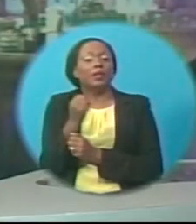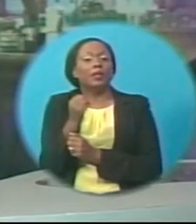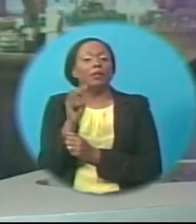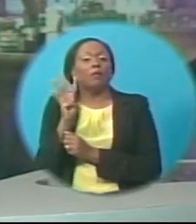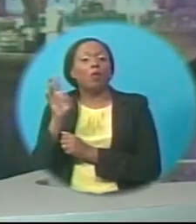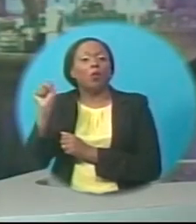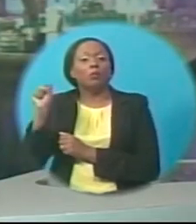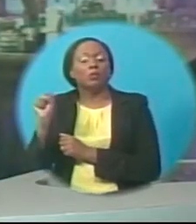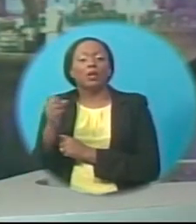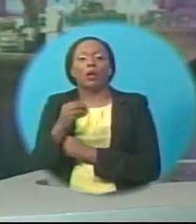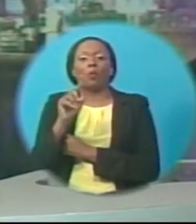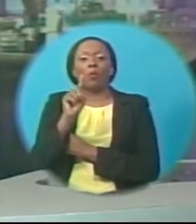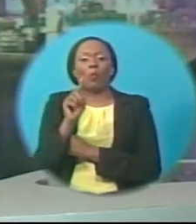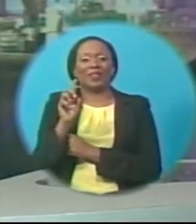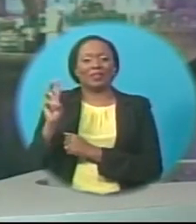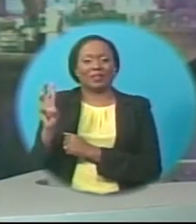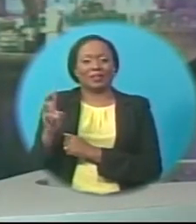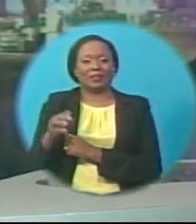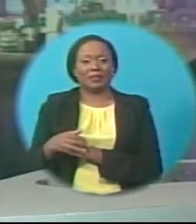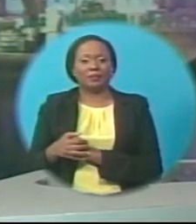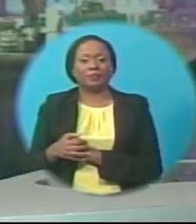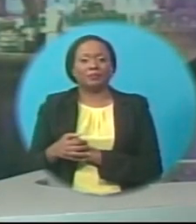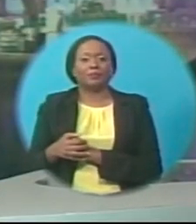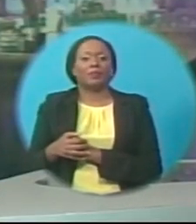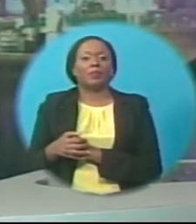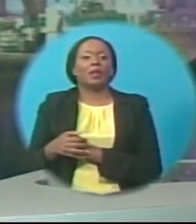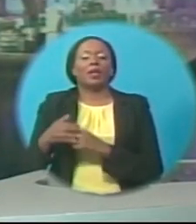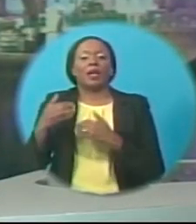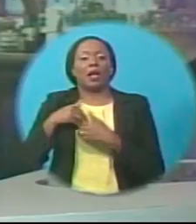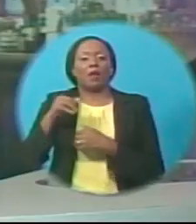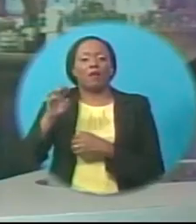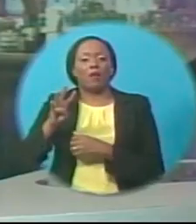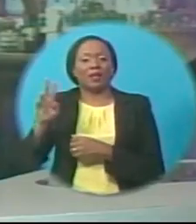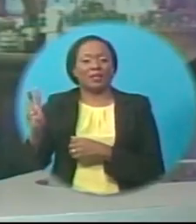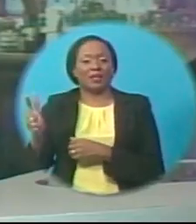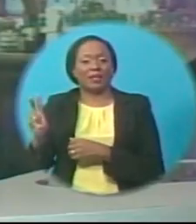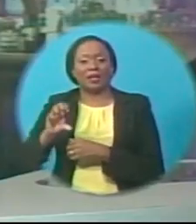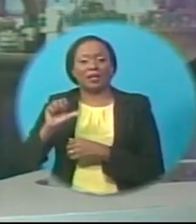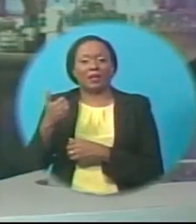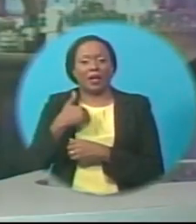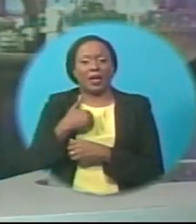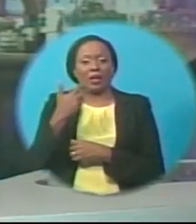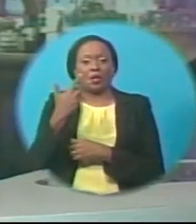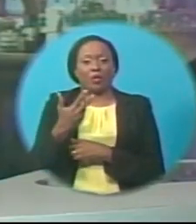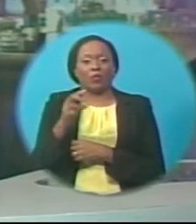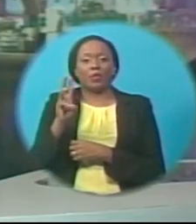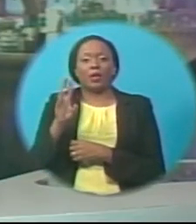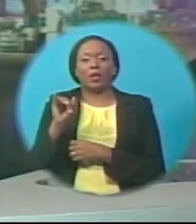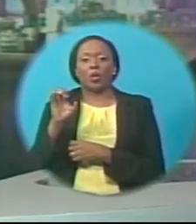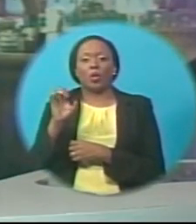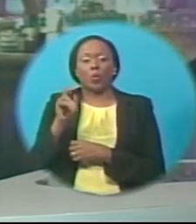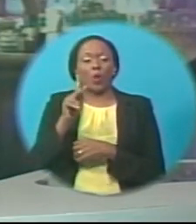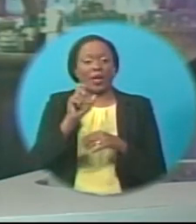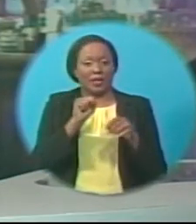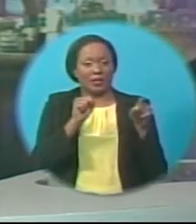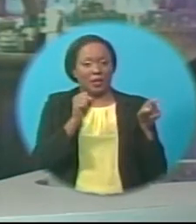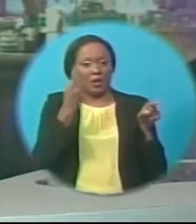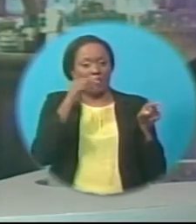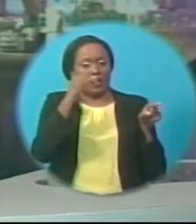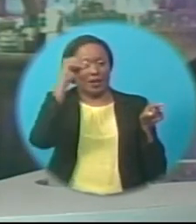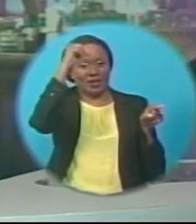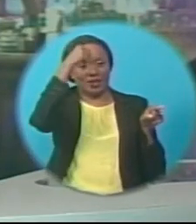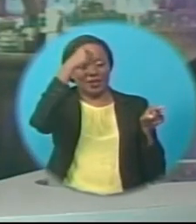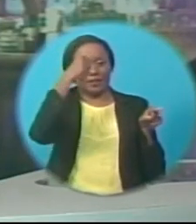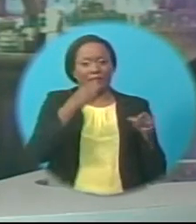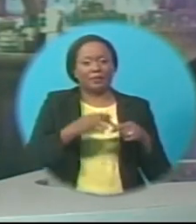was assisted with 46 from Tom Latham, while leg spinner Amit Mishra and pacer Jasprit Bumrah collected 3 wickets each for